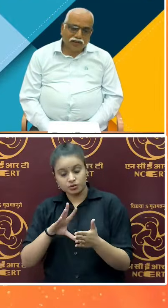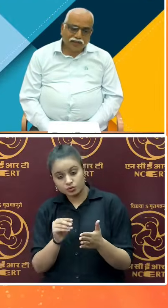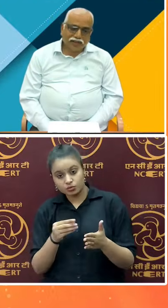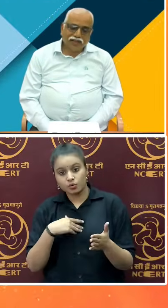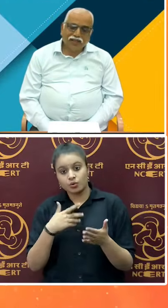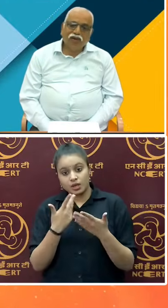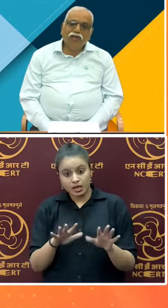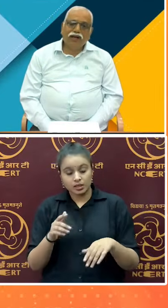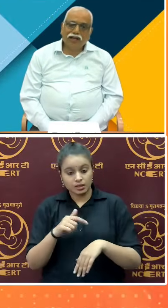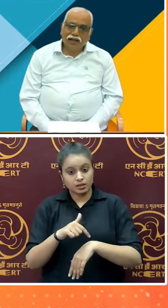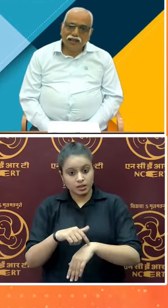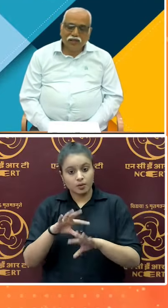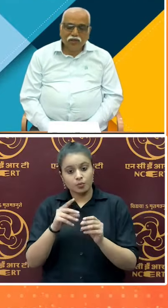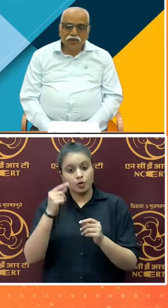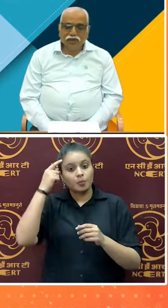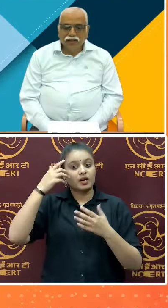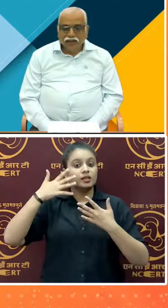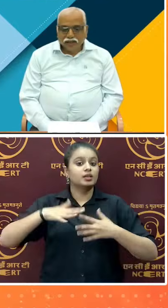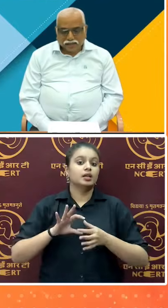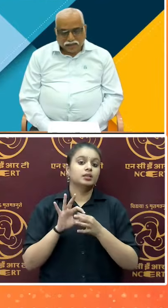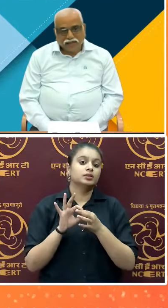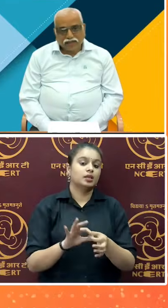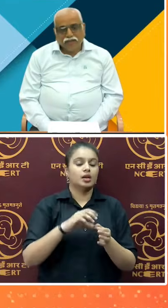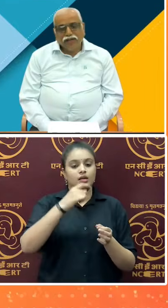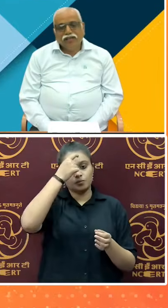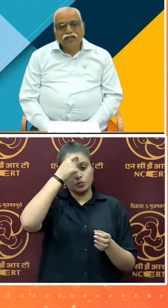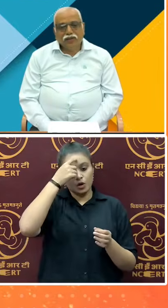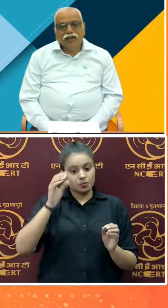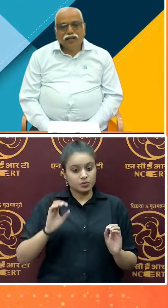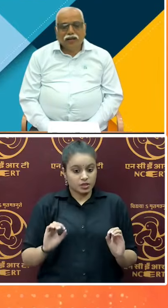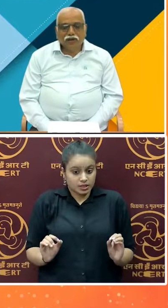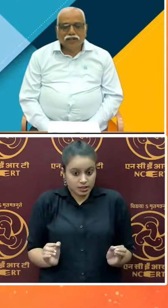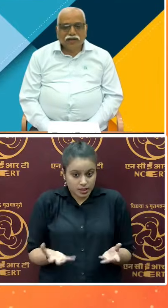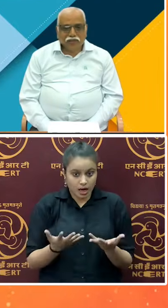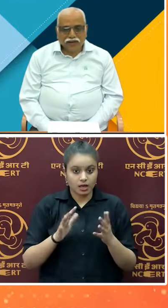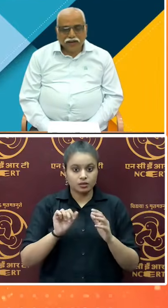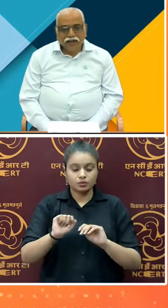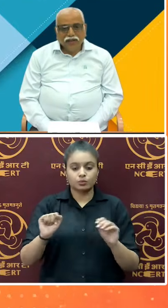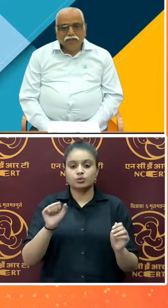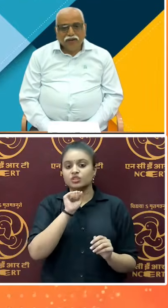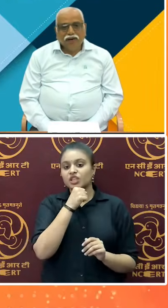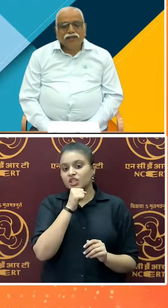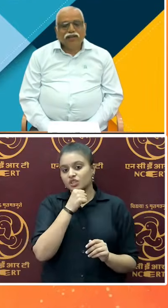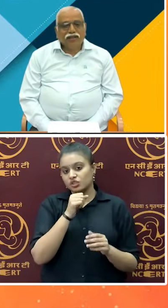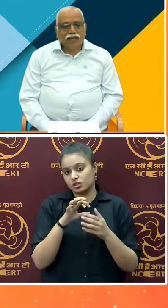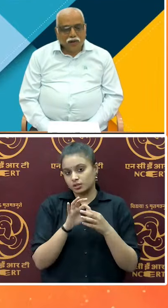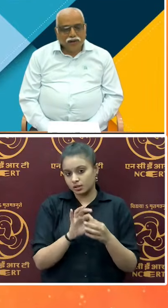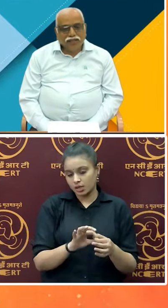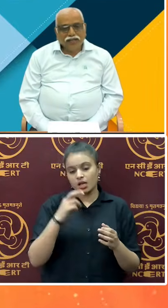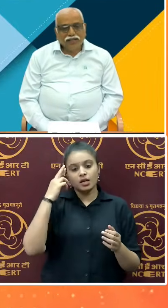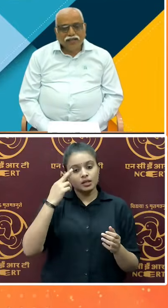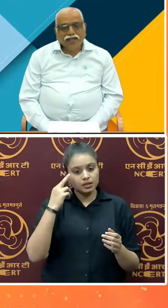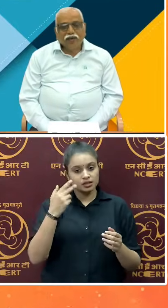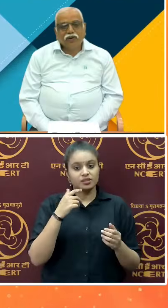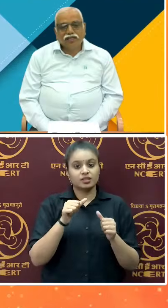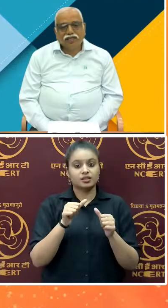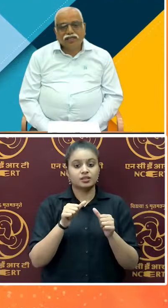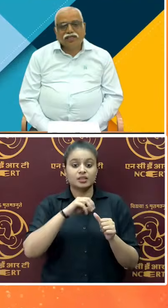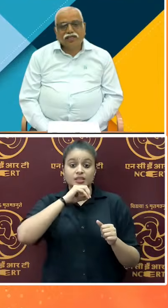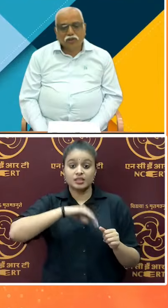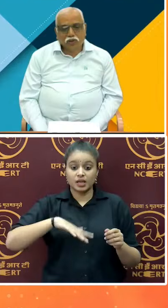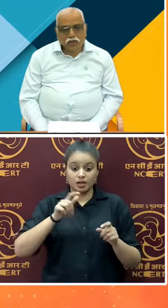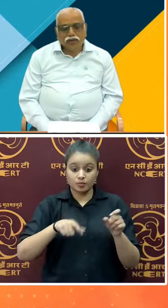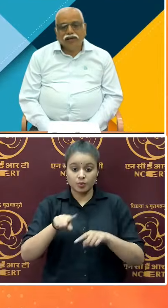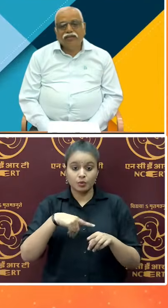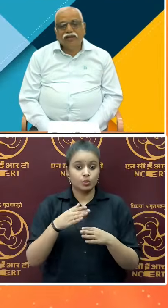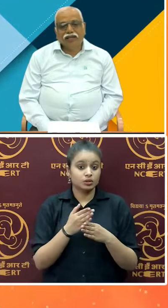during adolescence. That is, all mental health issues starts commencing during the adolescent period, because the adolescents, they don't discuss